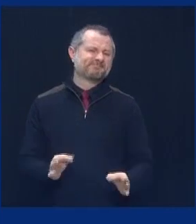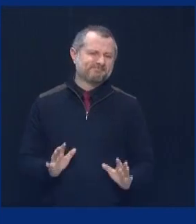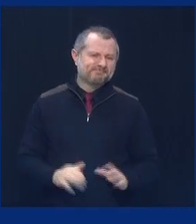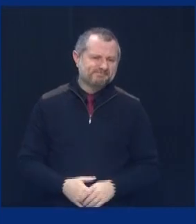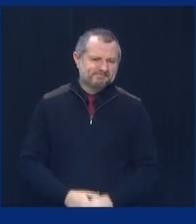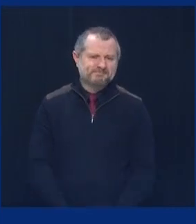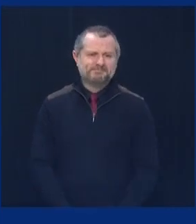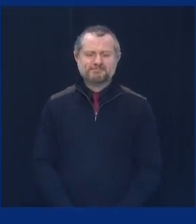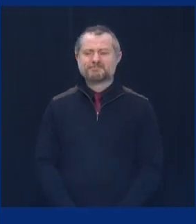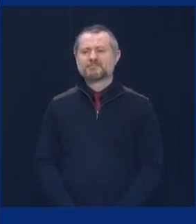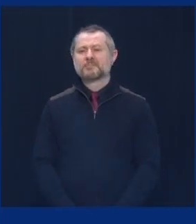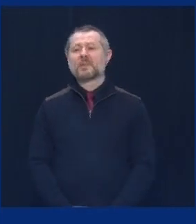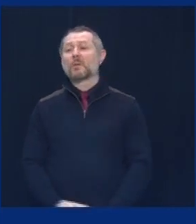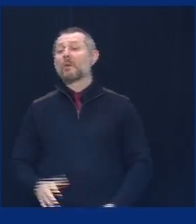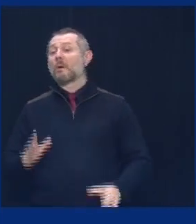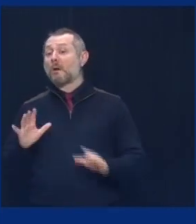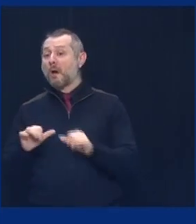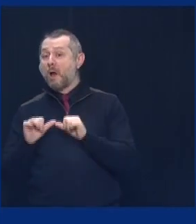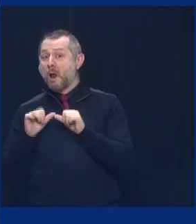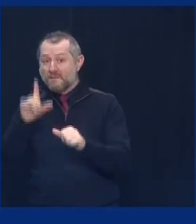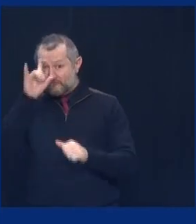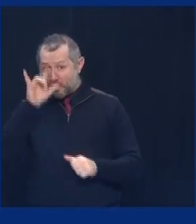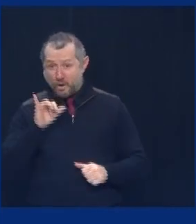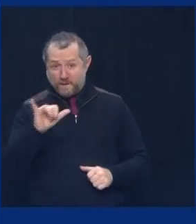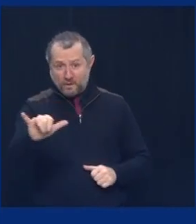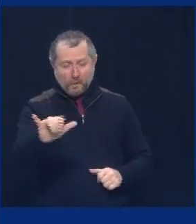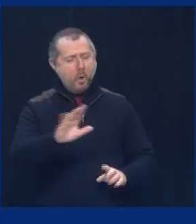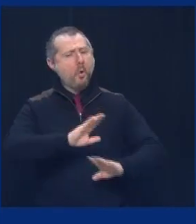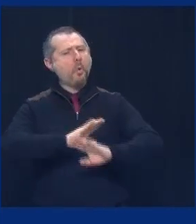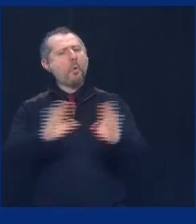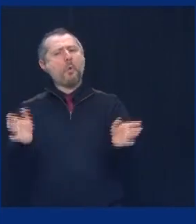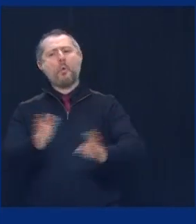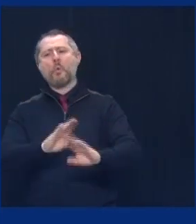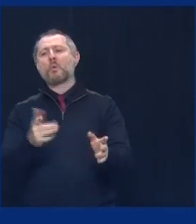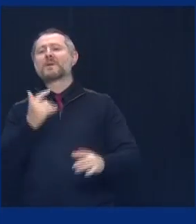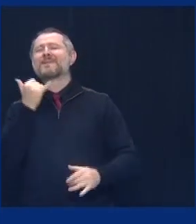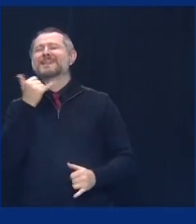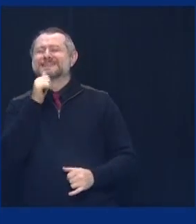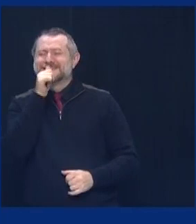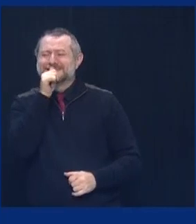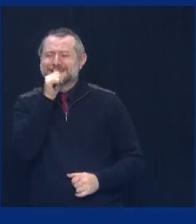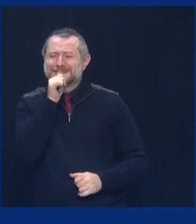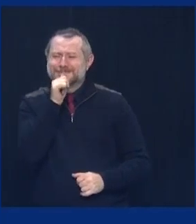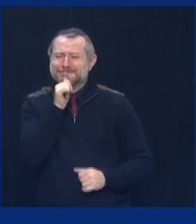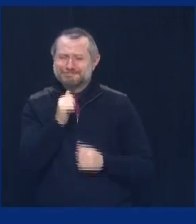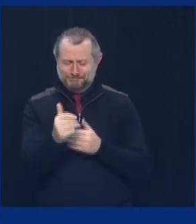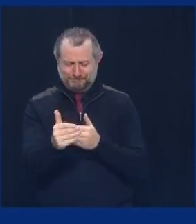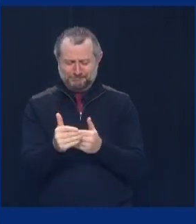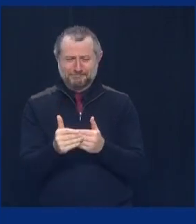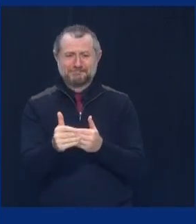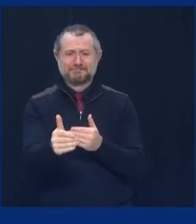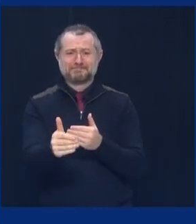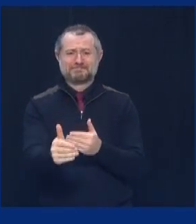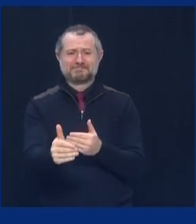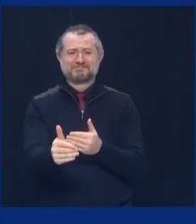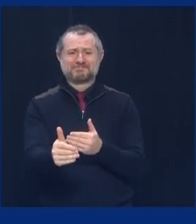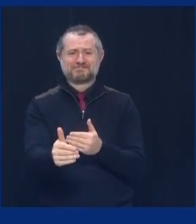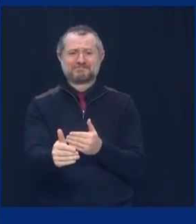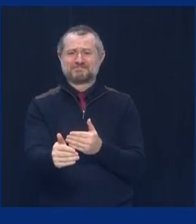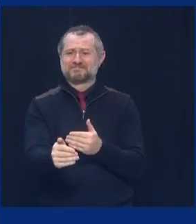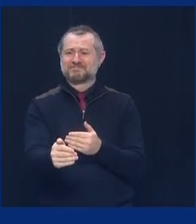And it's not forever, Luis. We have to get through this period, right? And the faster we get through this period,